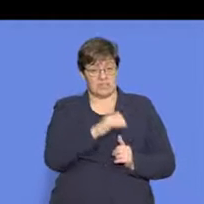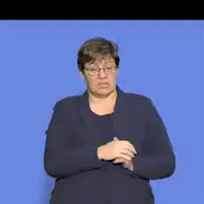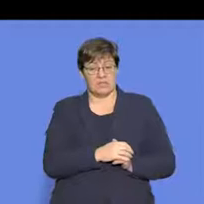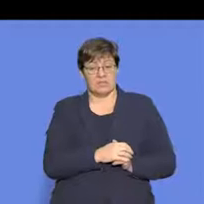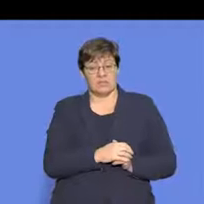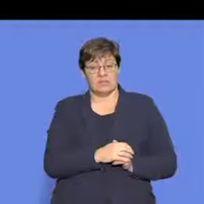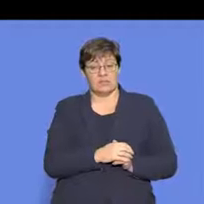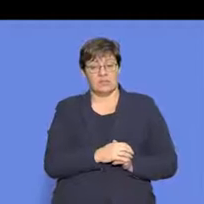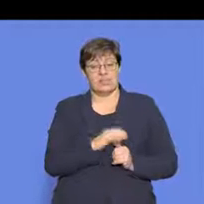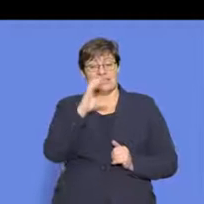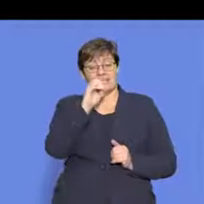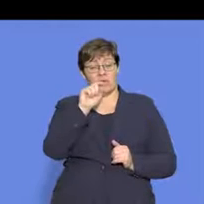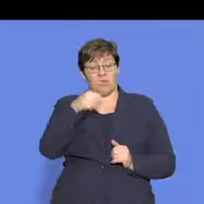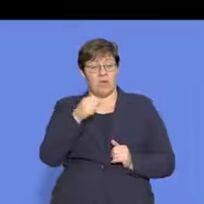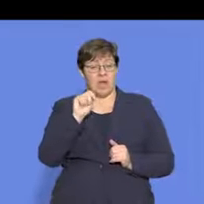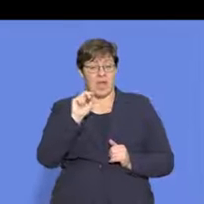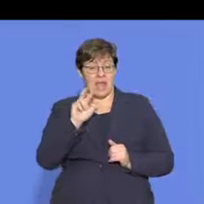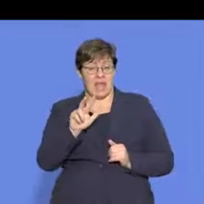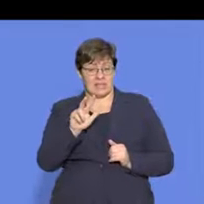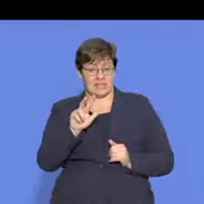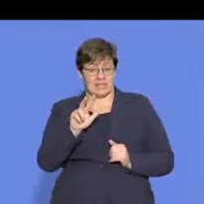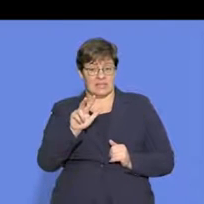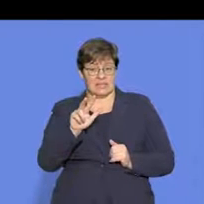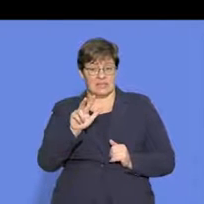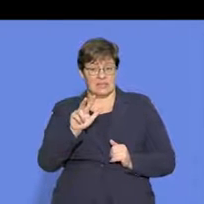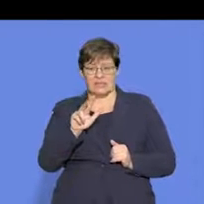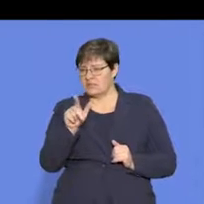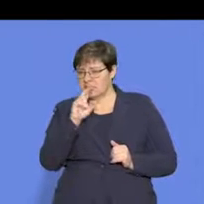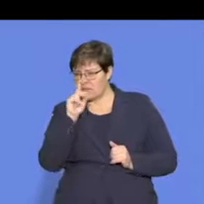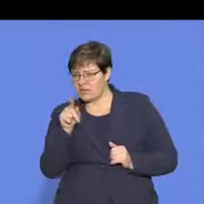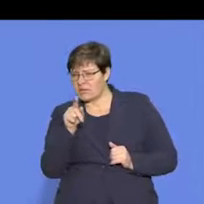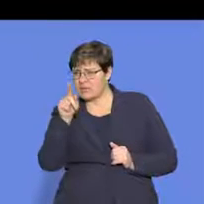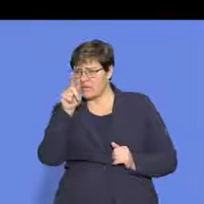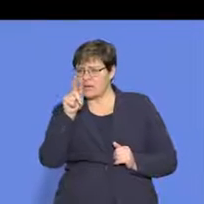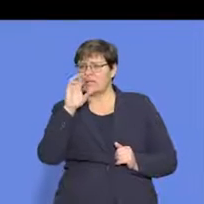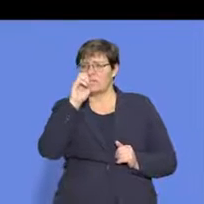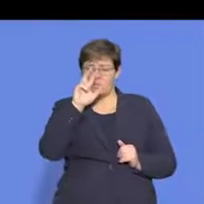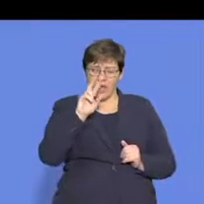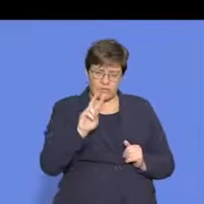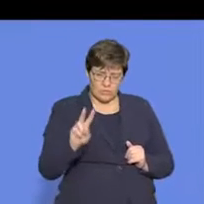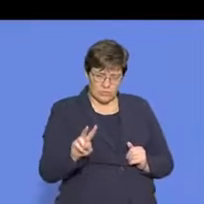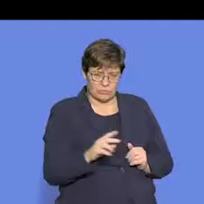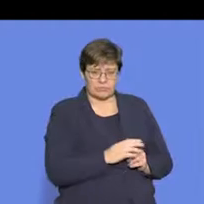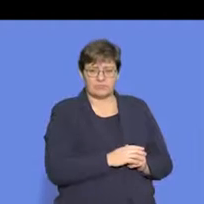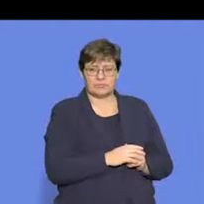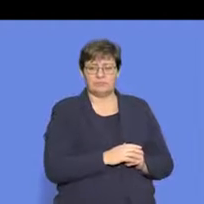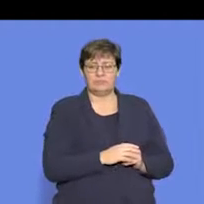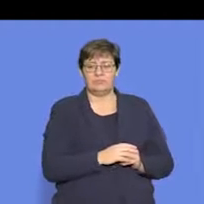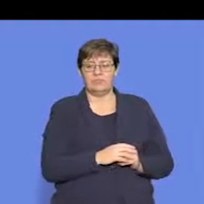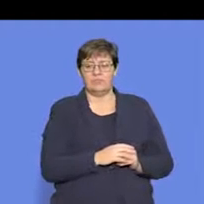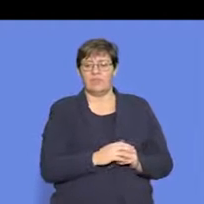E naught of the cell, was 0.8. Let me just check the answer there that we